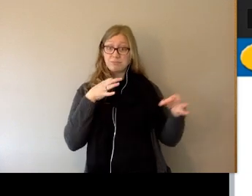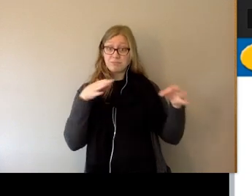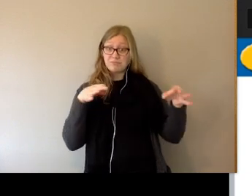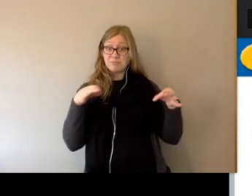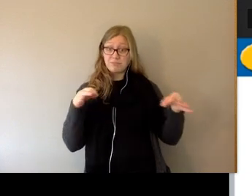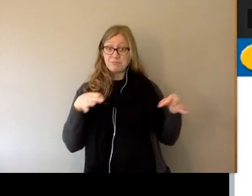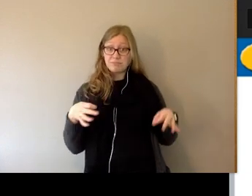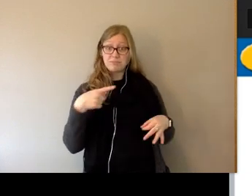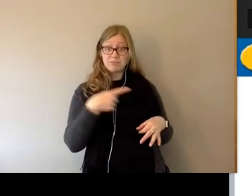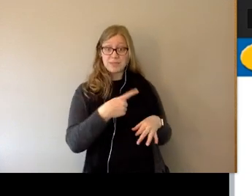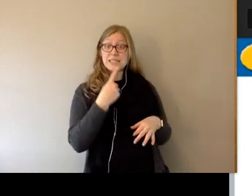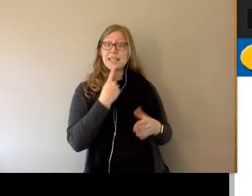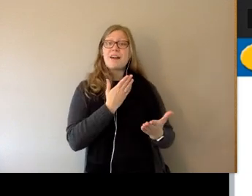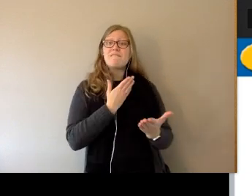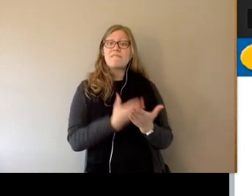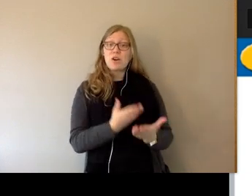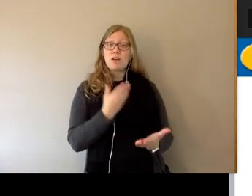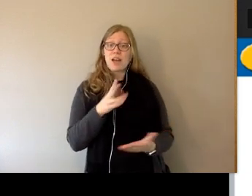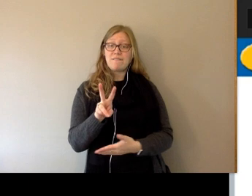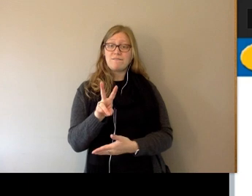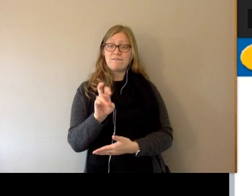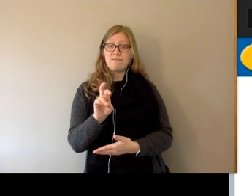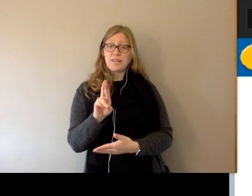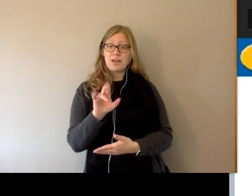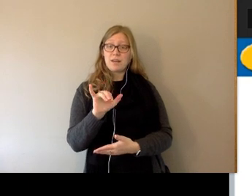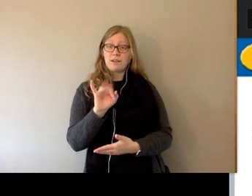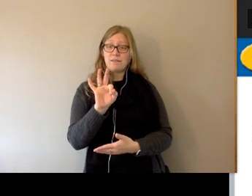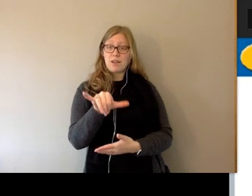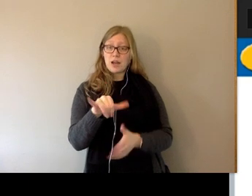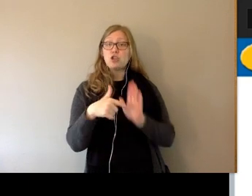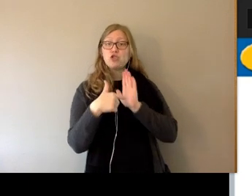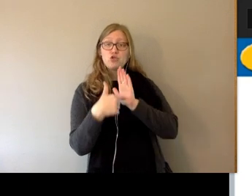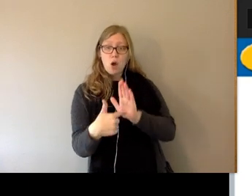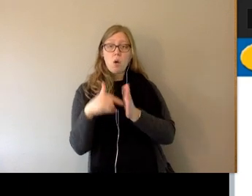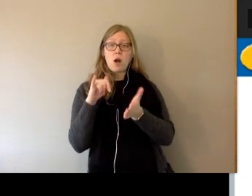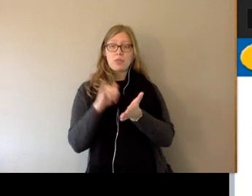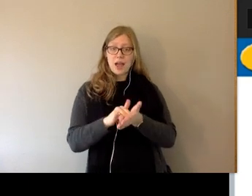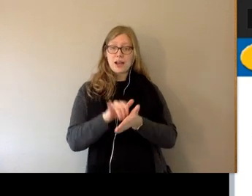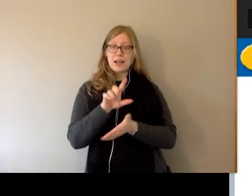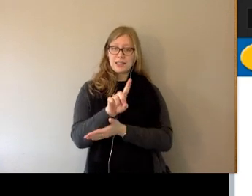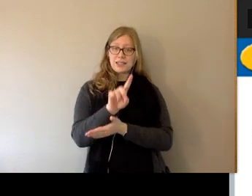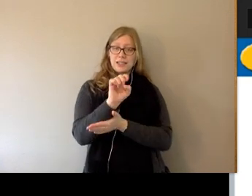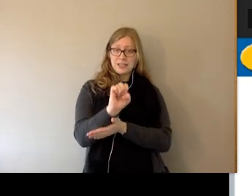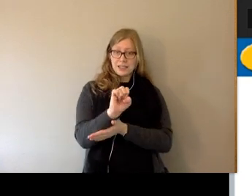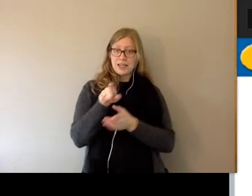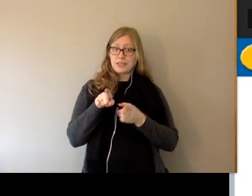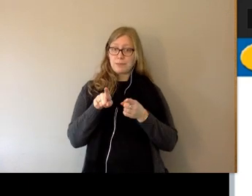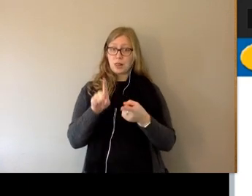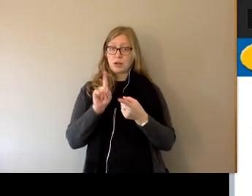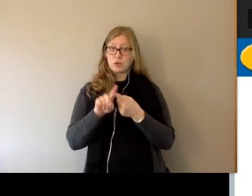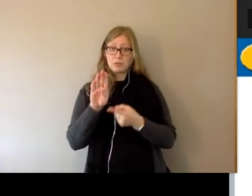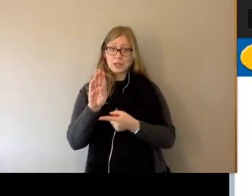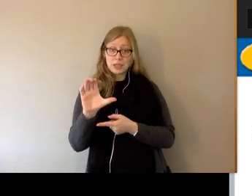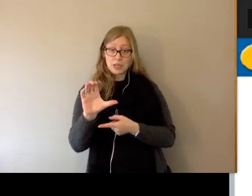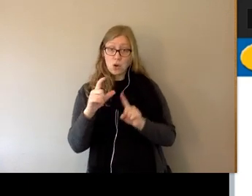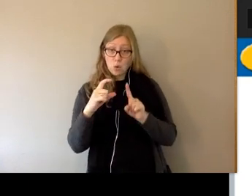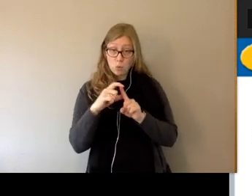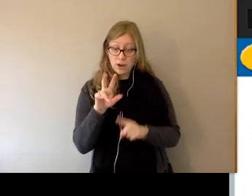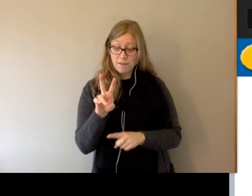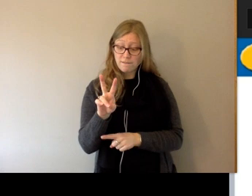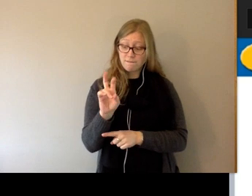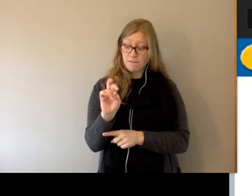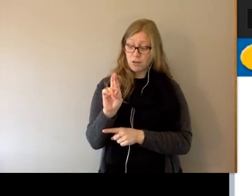that DE is parallel to BC. So show that DE is parallel to BC. When it says verify, you can assume that it's